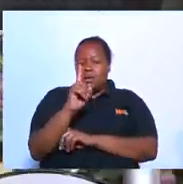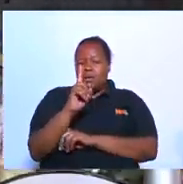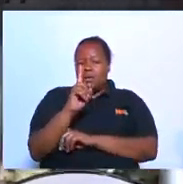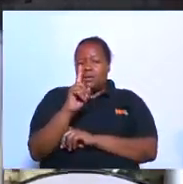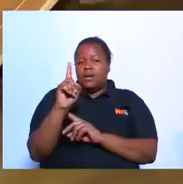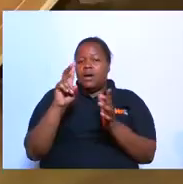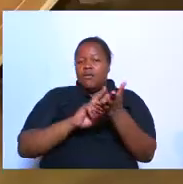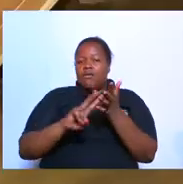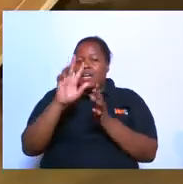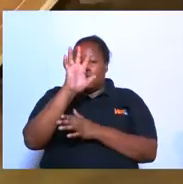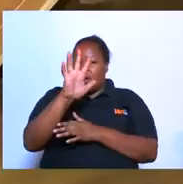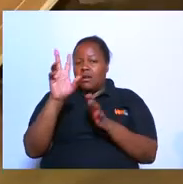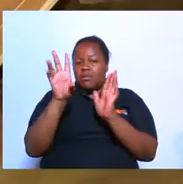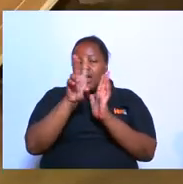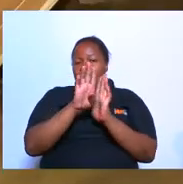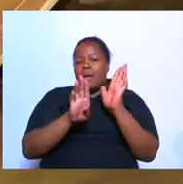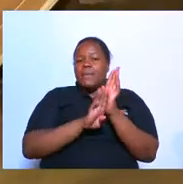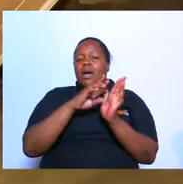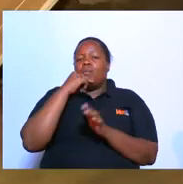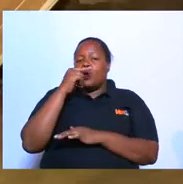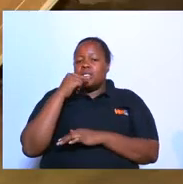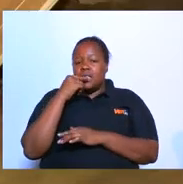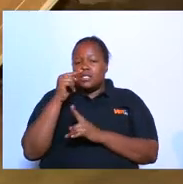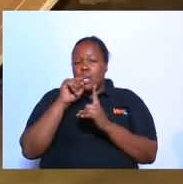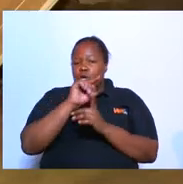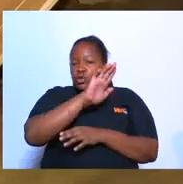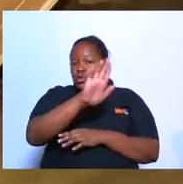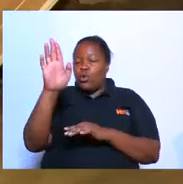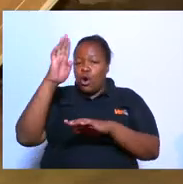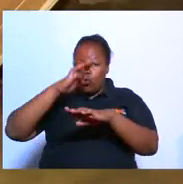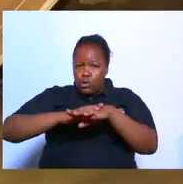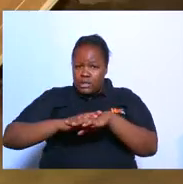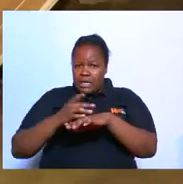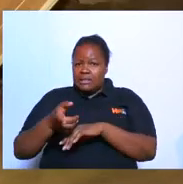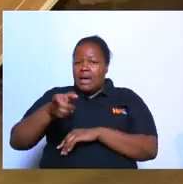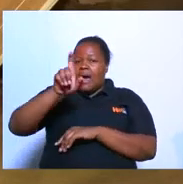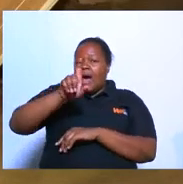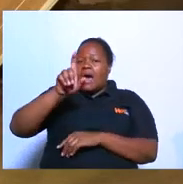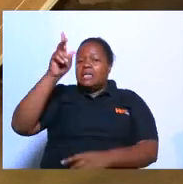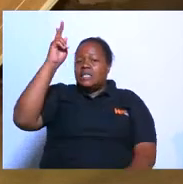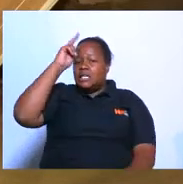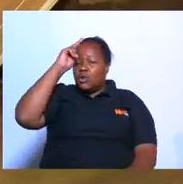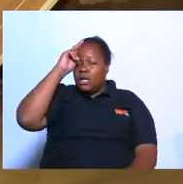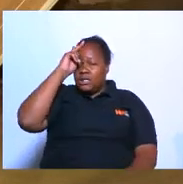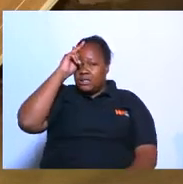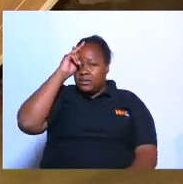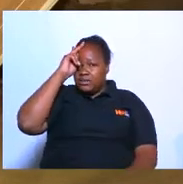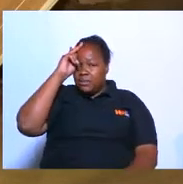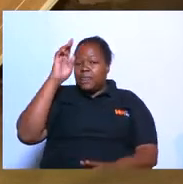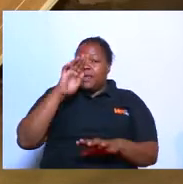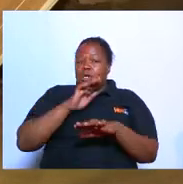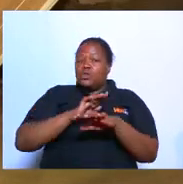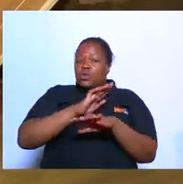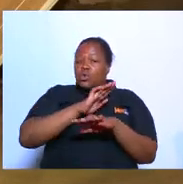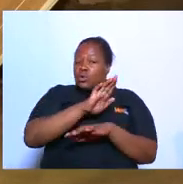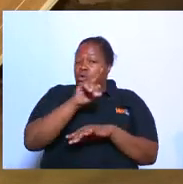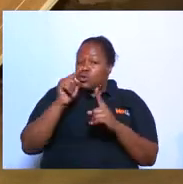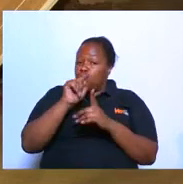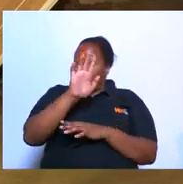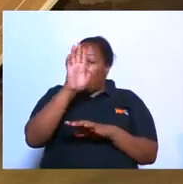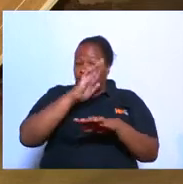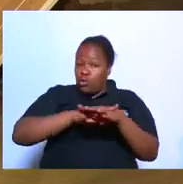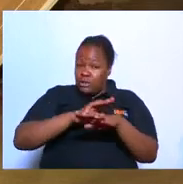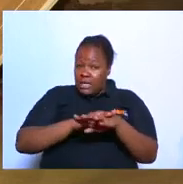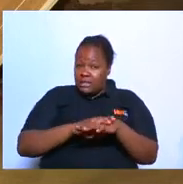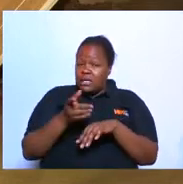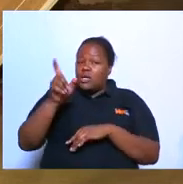verse 5 the Bible says to your goodness add knowledge to your goodness add